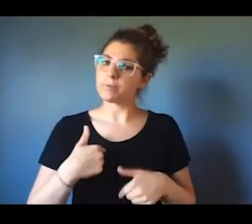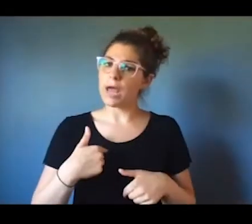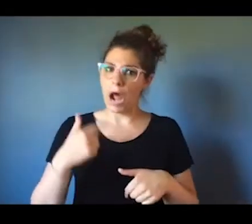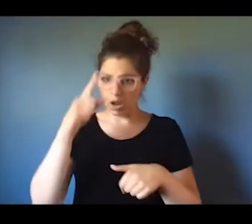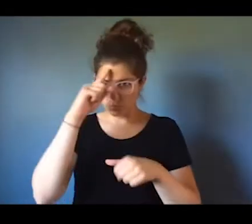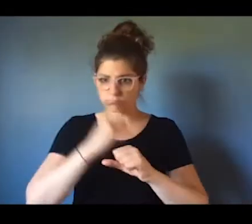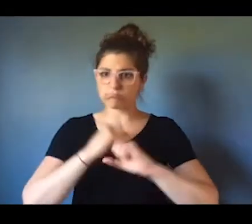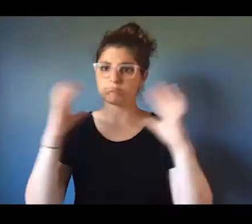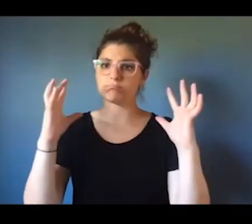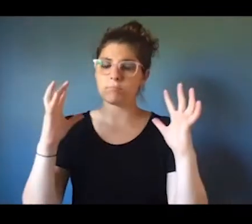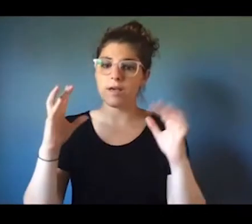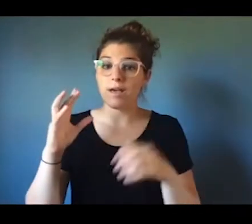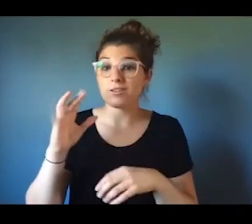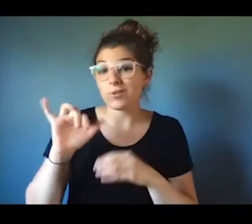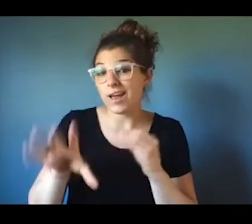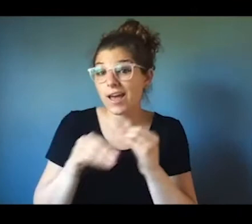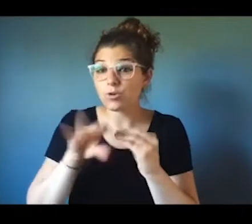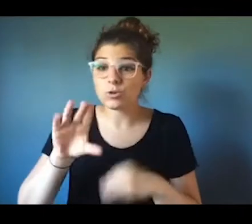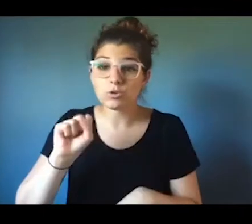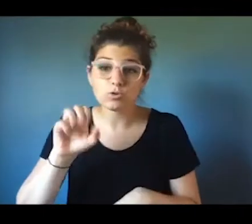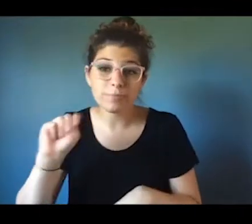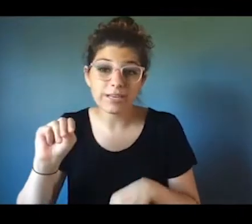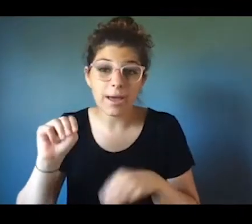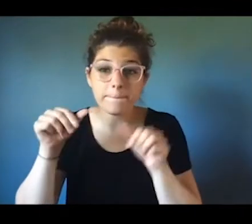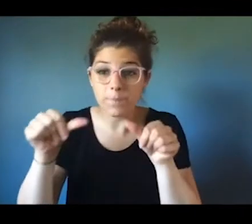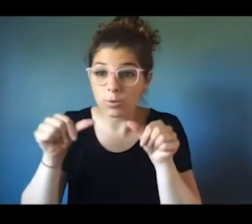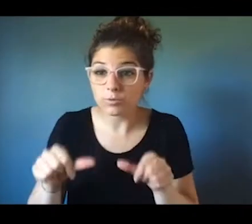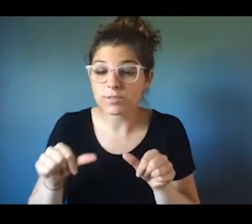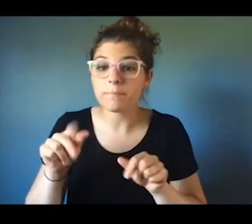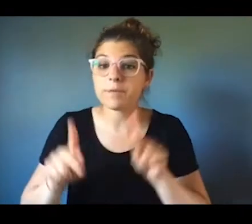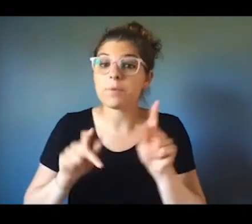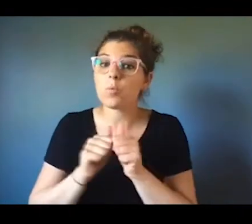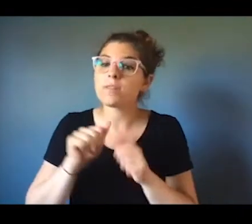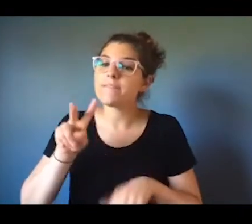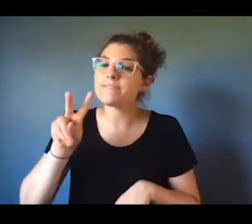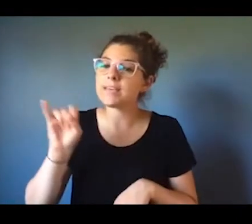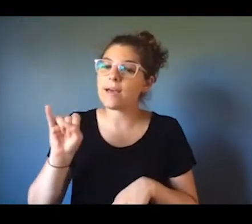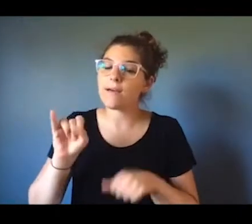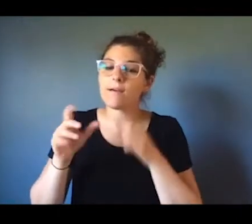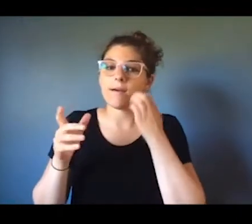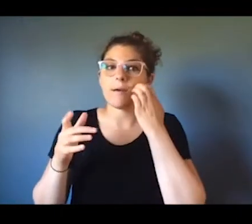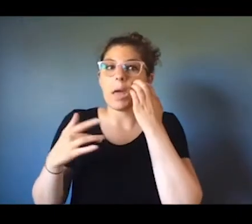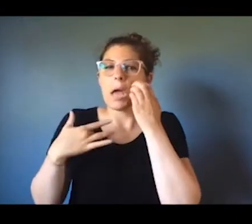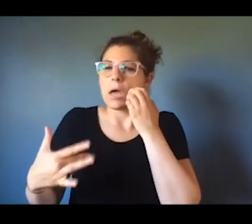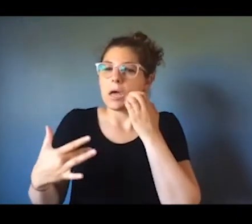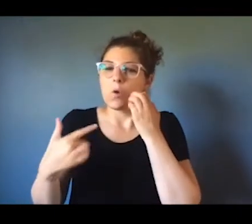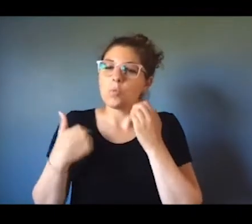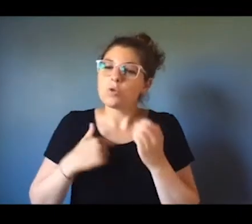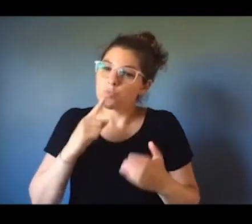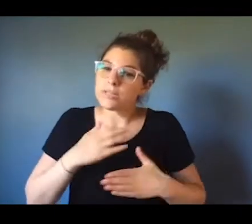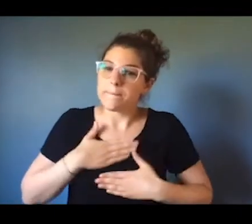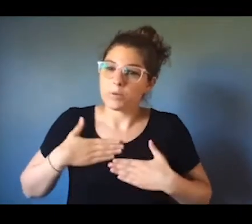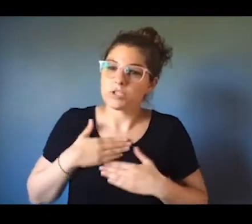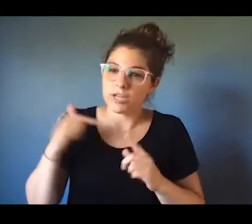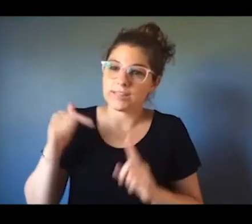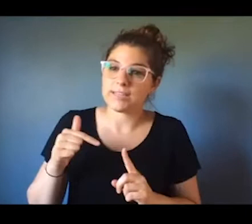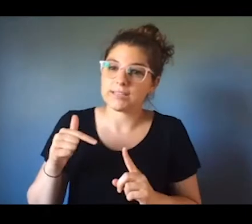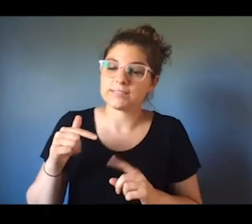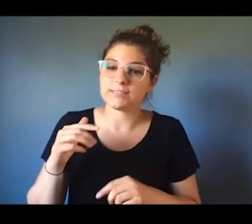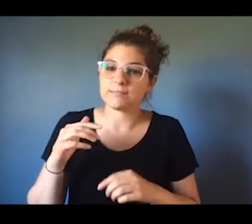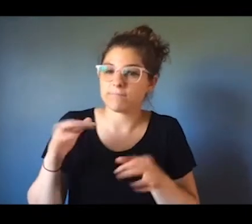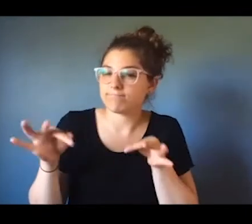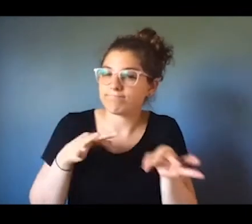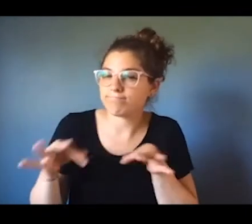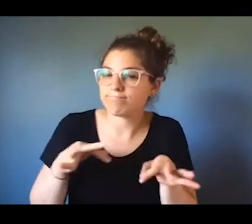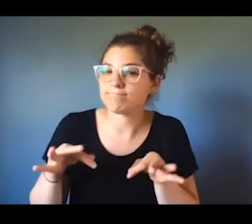words, and that's all you have to do. And you can add that onto your social media posts as well. People with visual impairments, we really